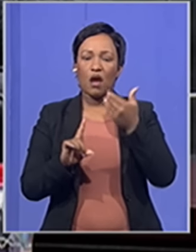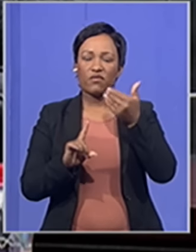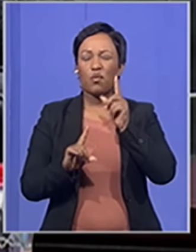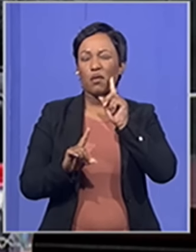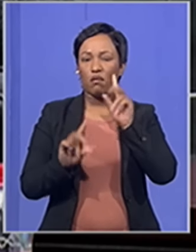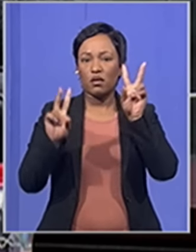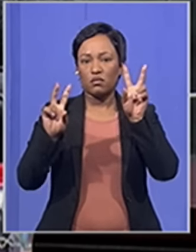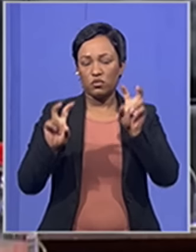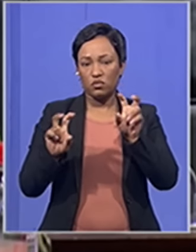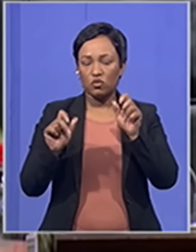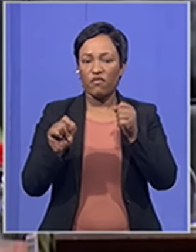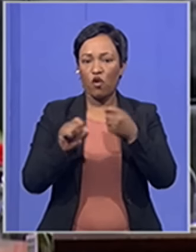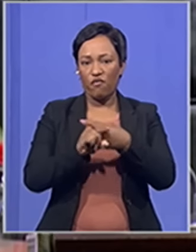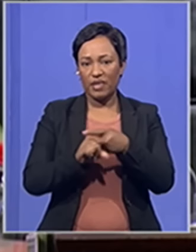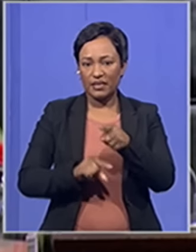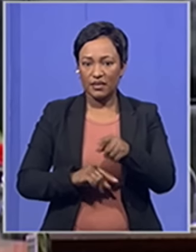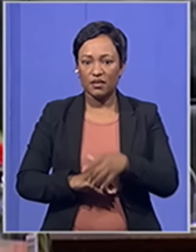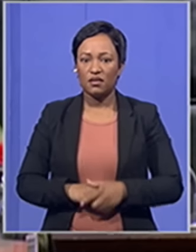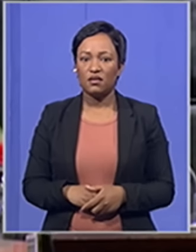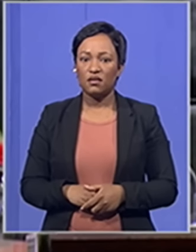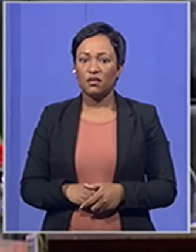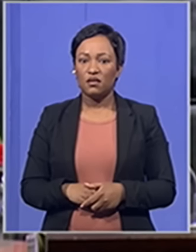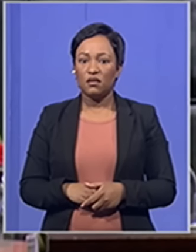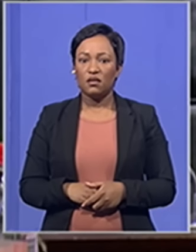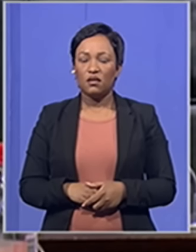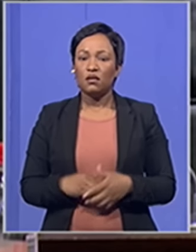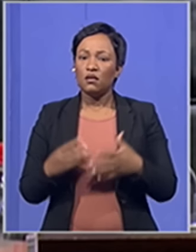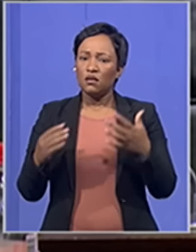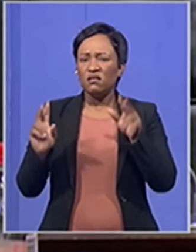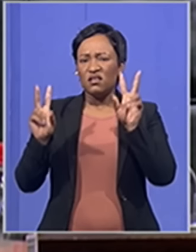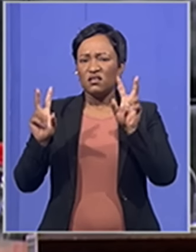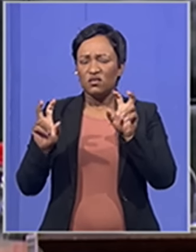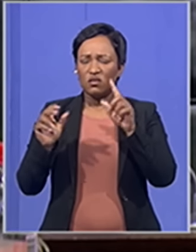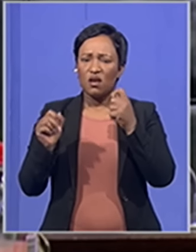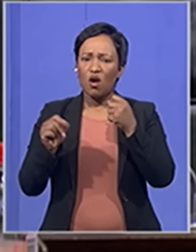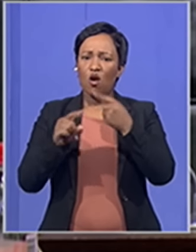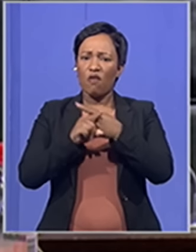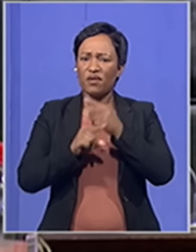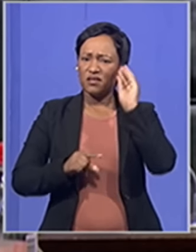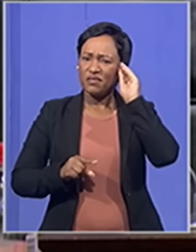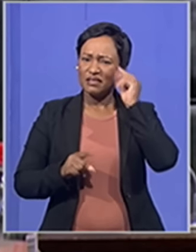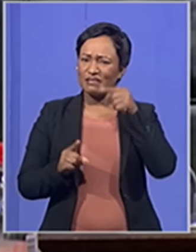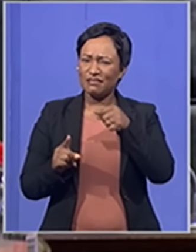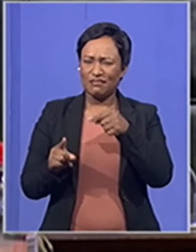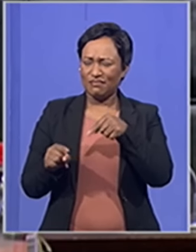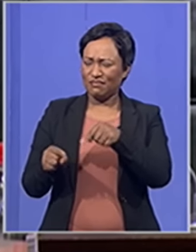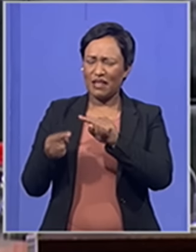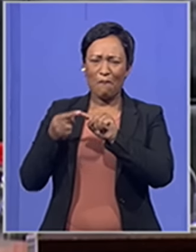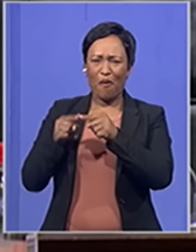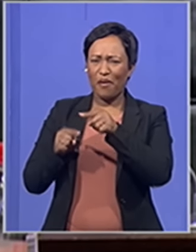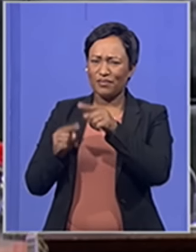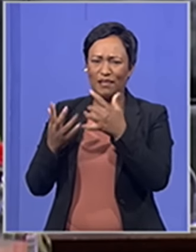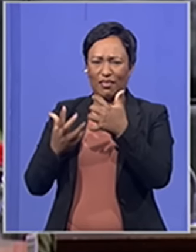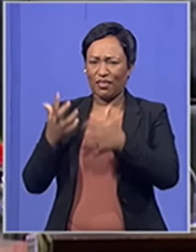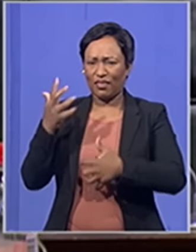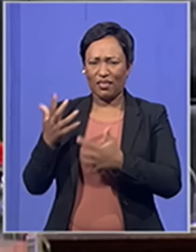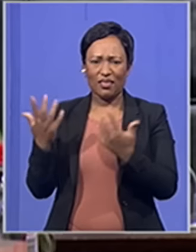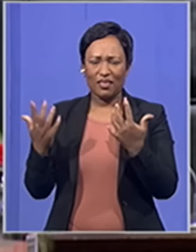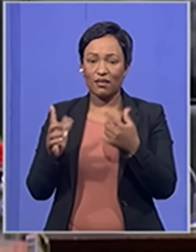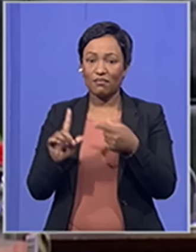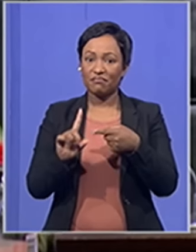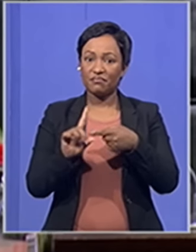of conflict. Even on the question of a conflict of interest, it does not arise in this point because